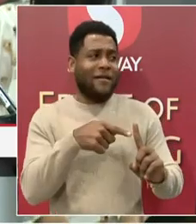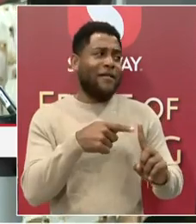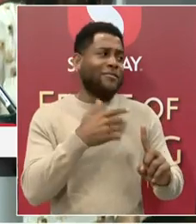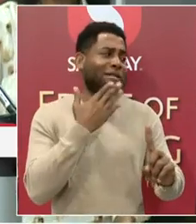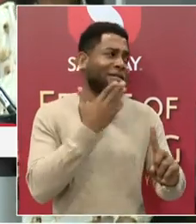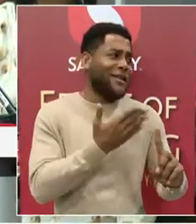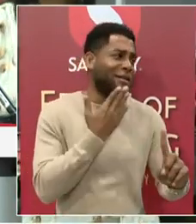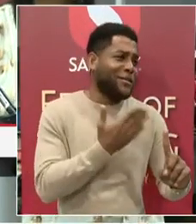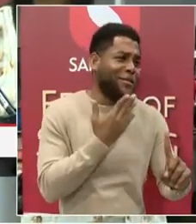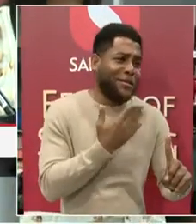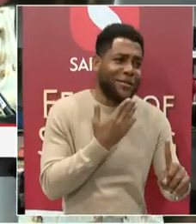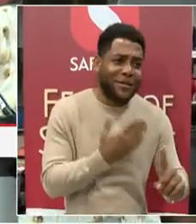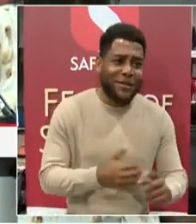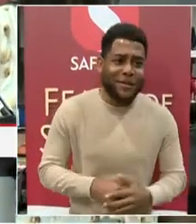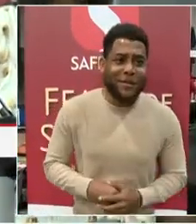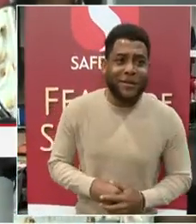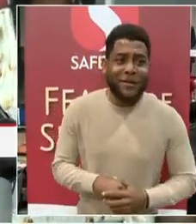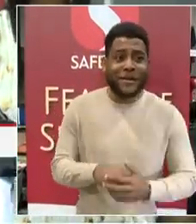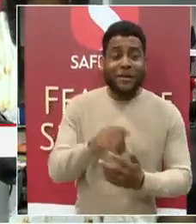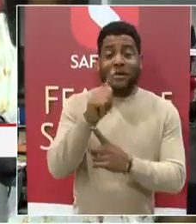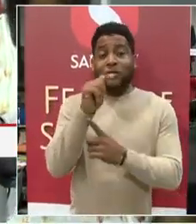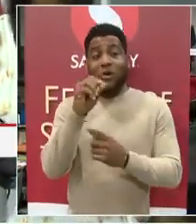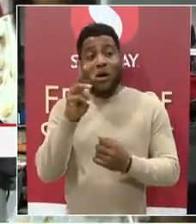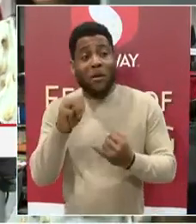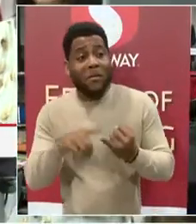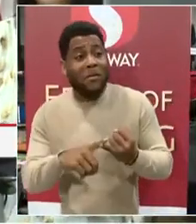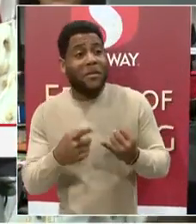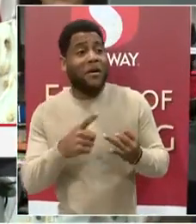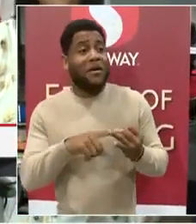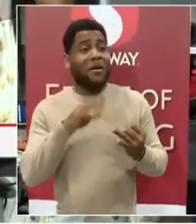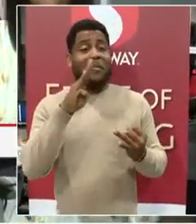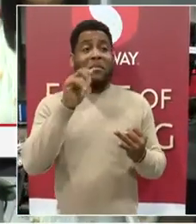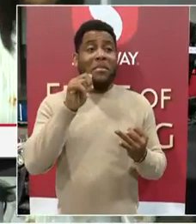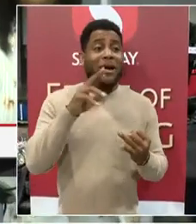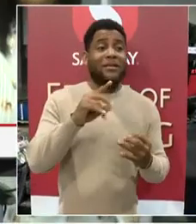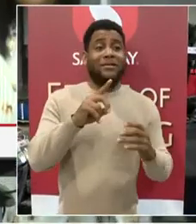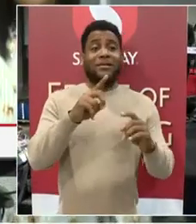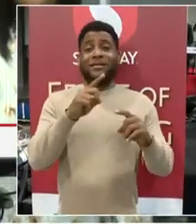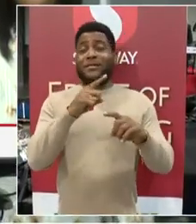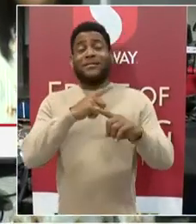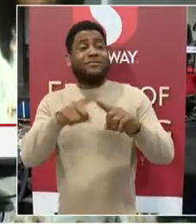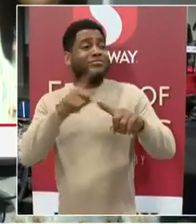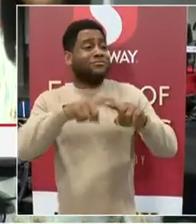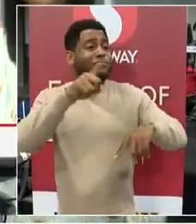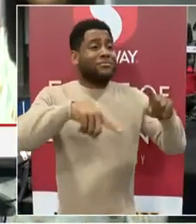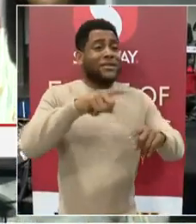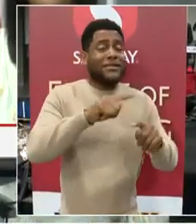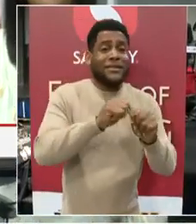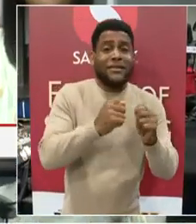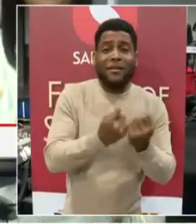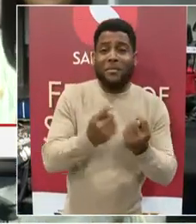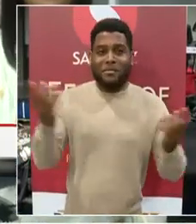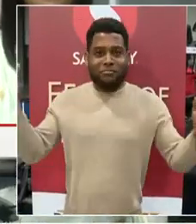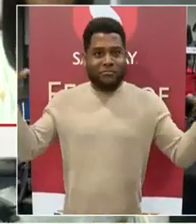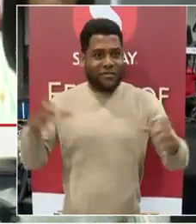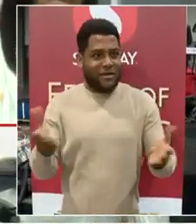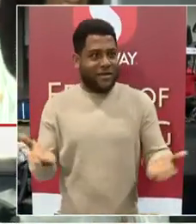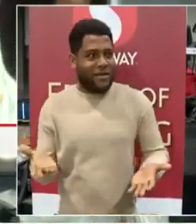Tom, Brad, and the whole team at Safeway, we want to thank you for your